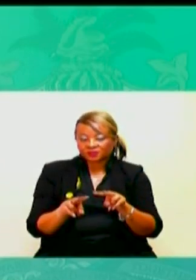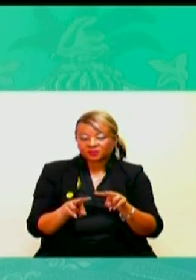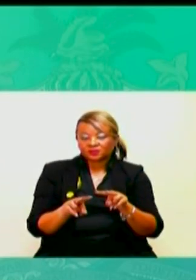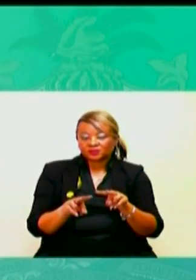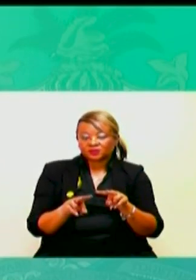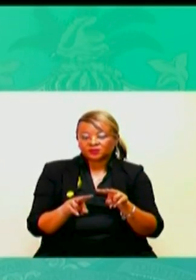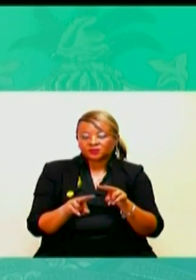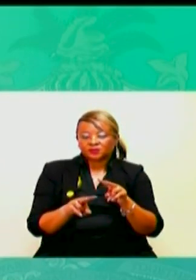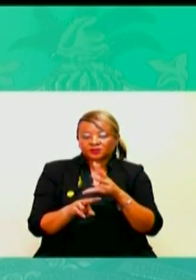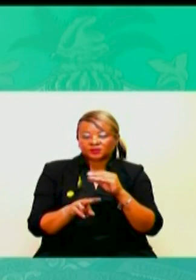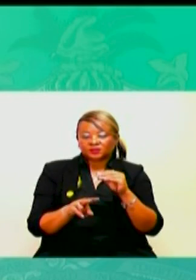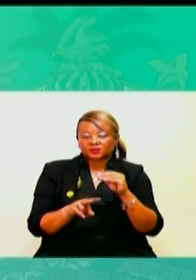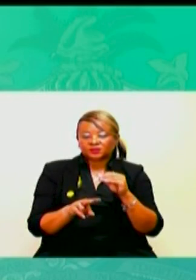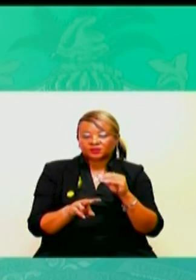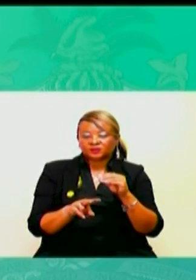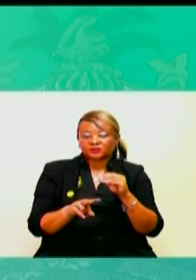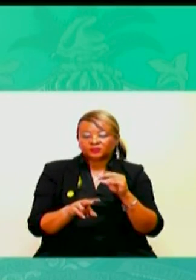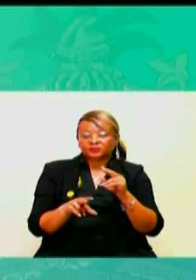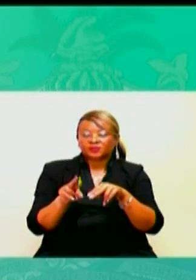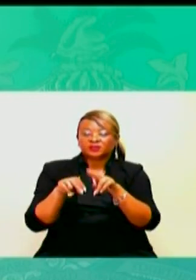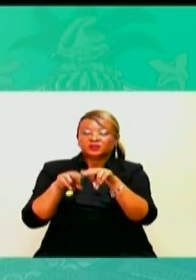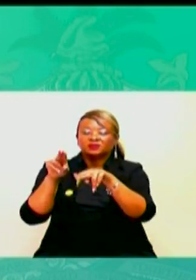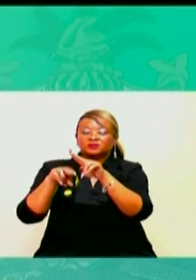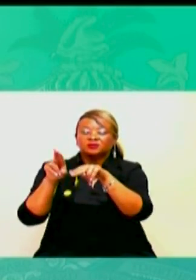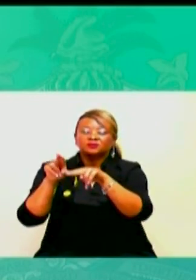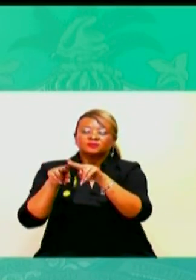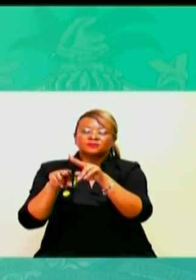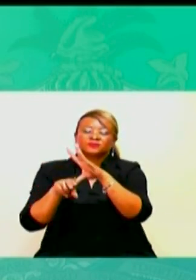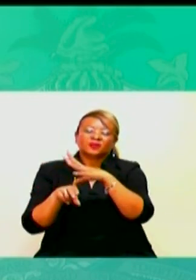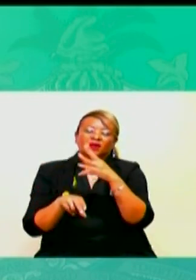to assess the state of these facilities